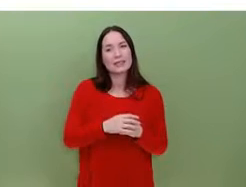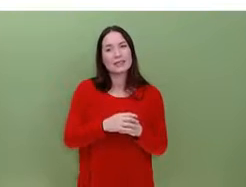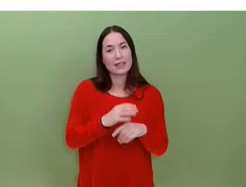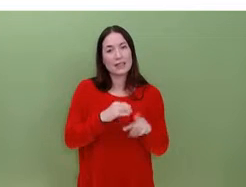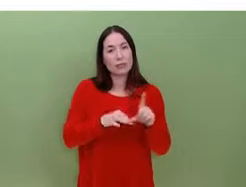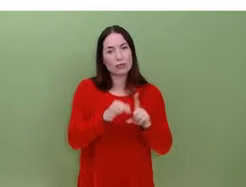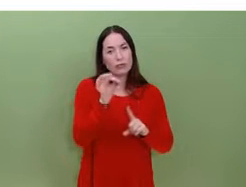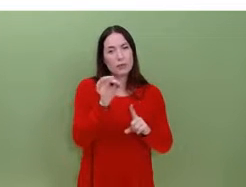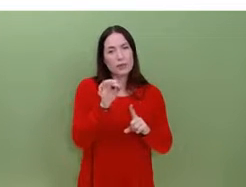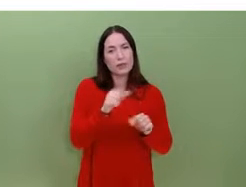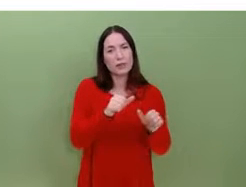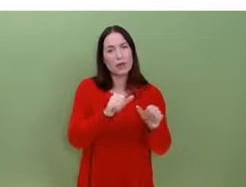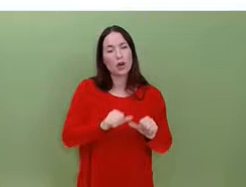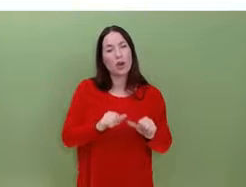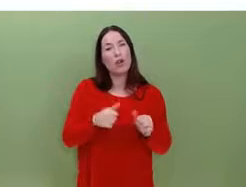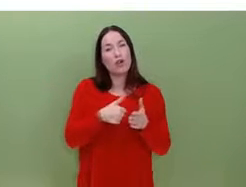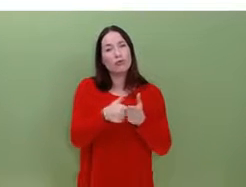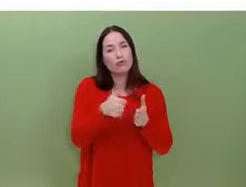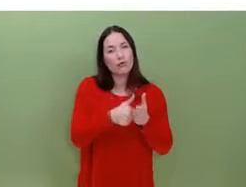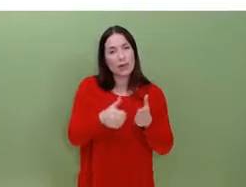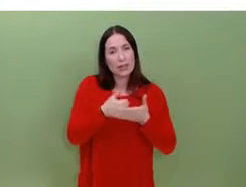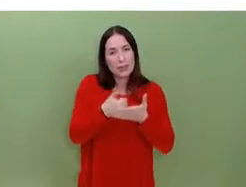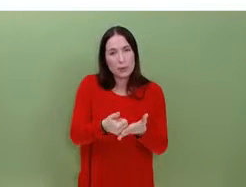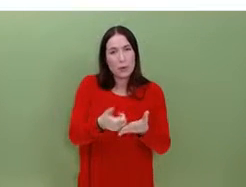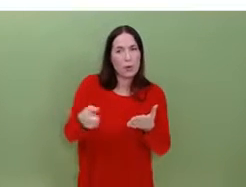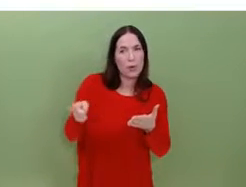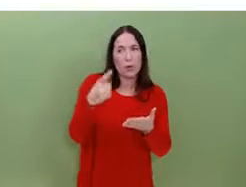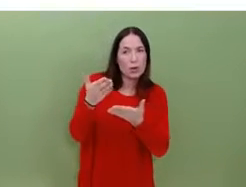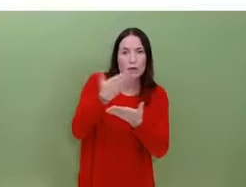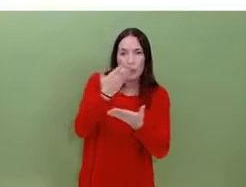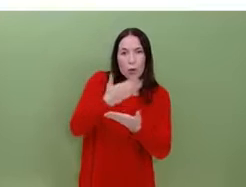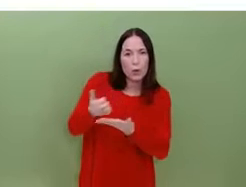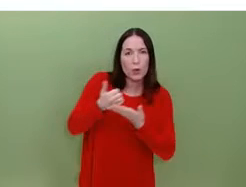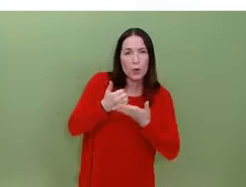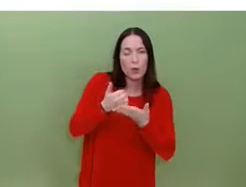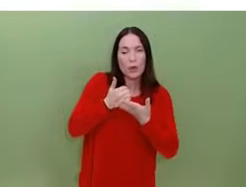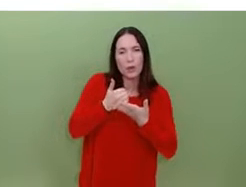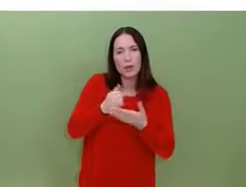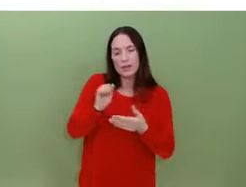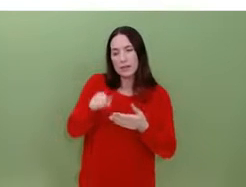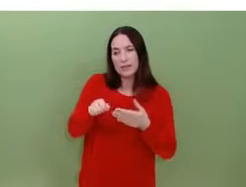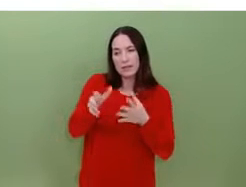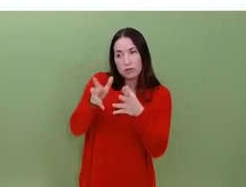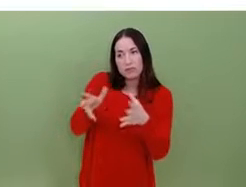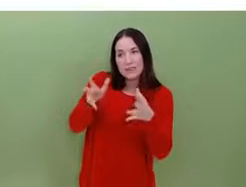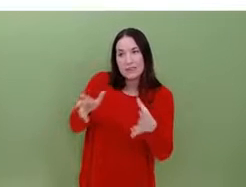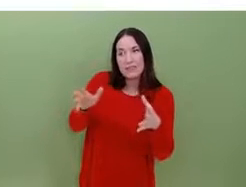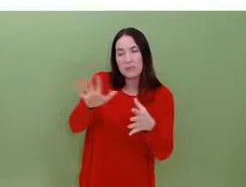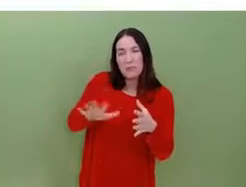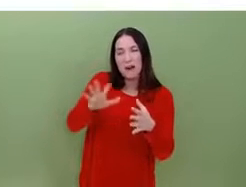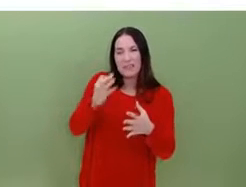Regular support from schools is increasing, but is still only about